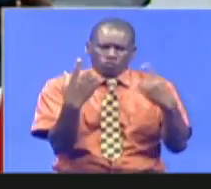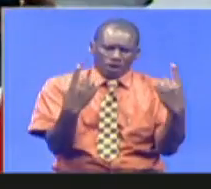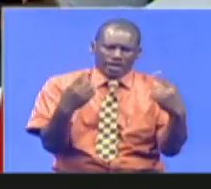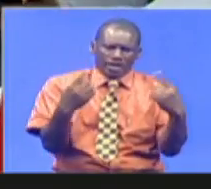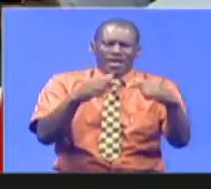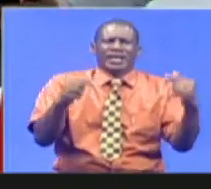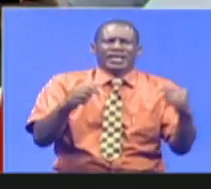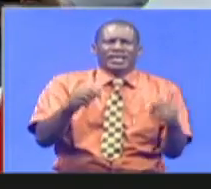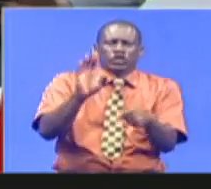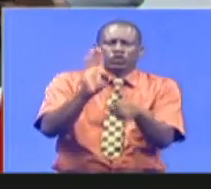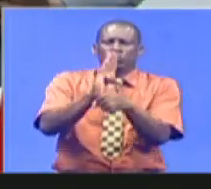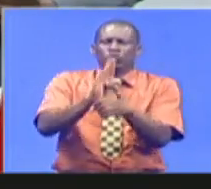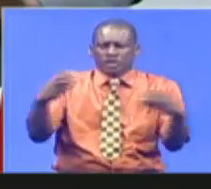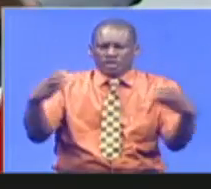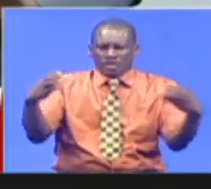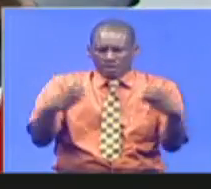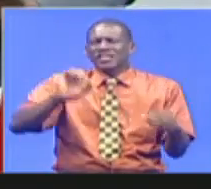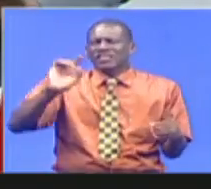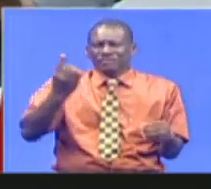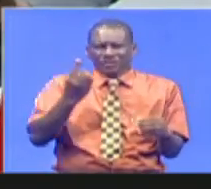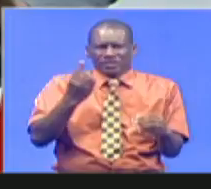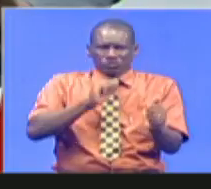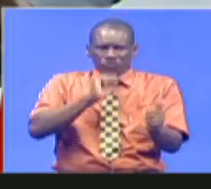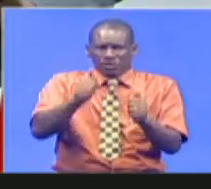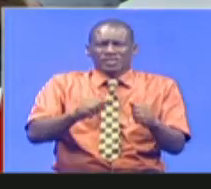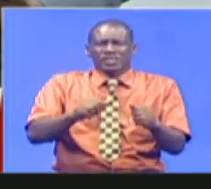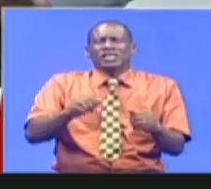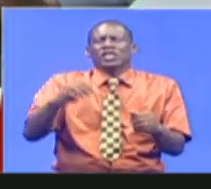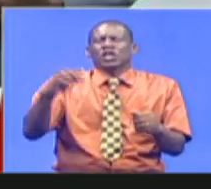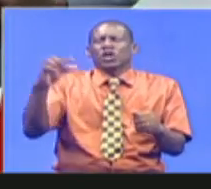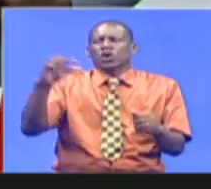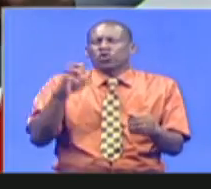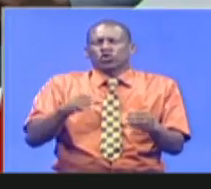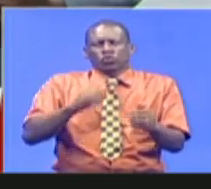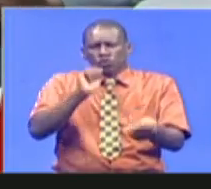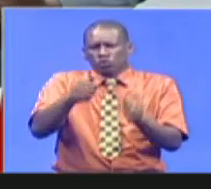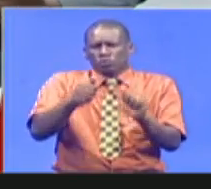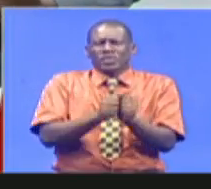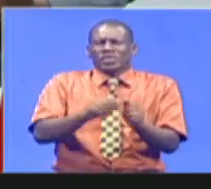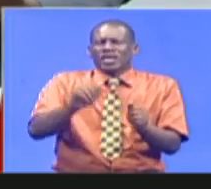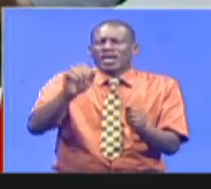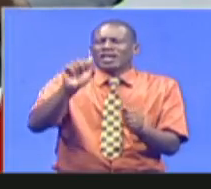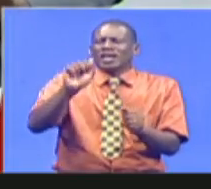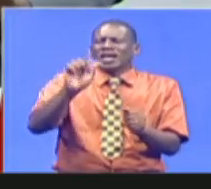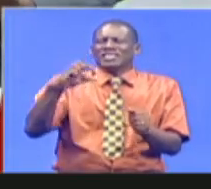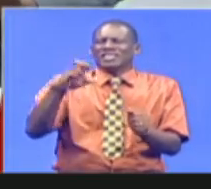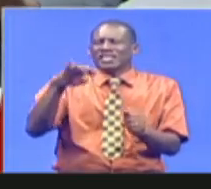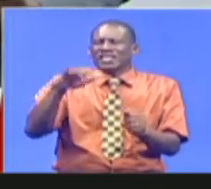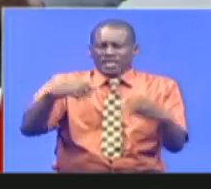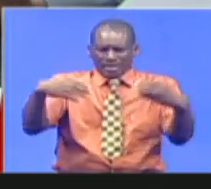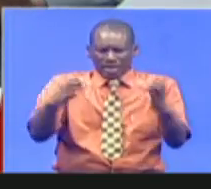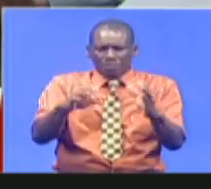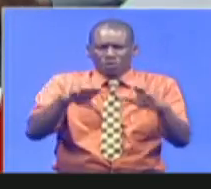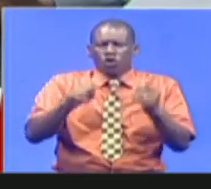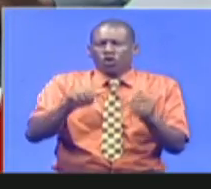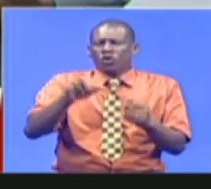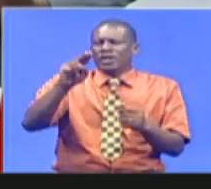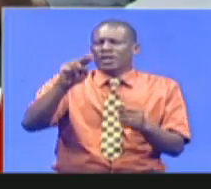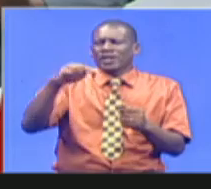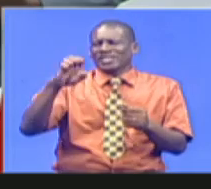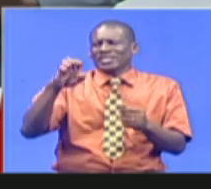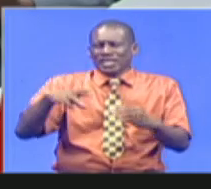Aigle Noir of Burundi. In the first round, Kogalo will face either USM Alger of Algeria or SONIDEP of Niger, who